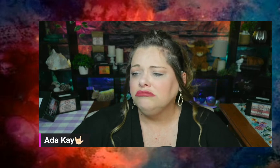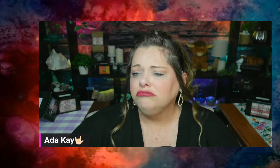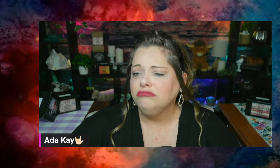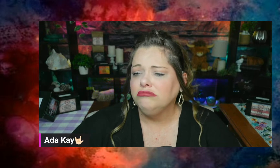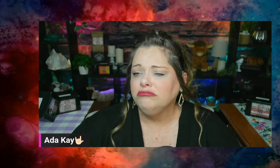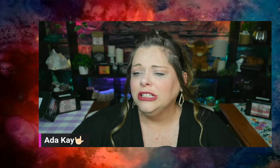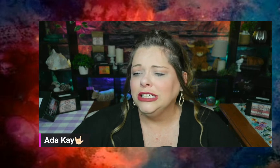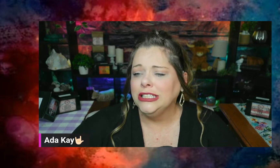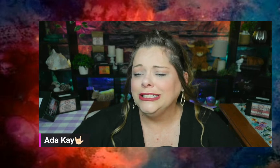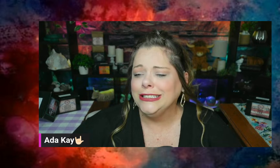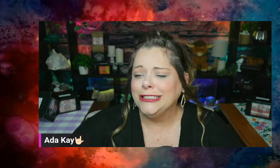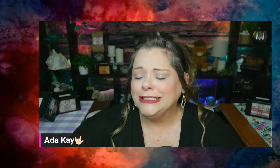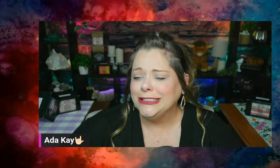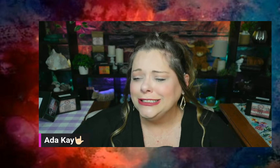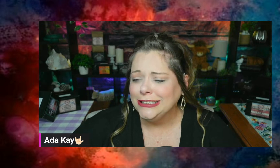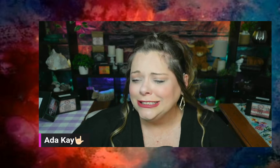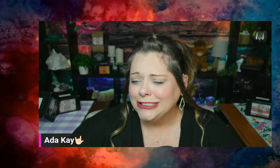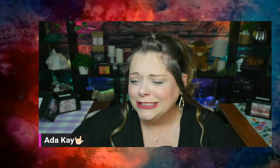do.